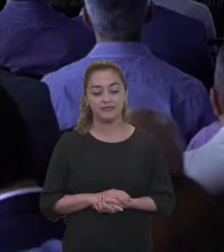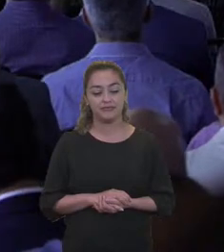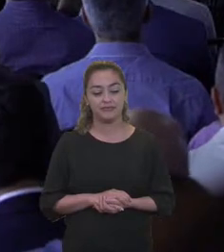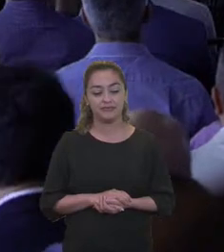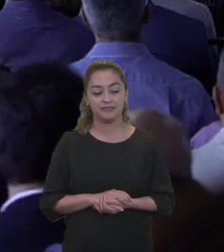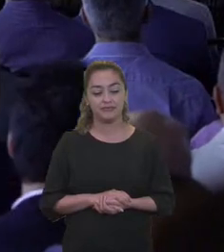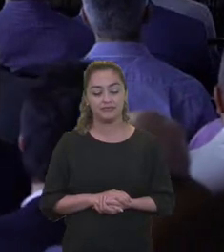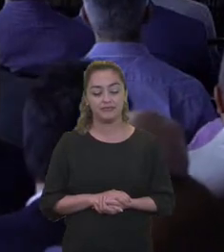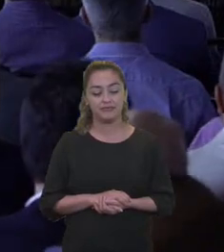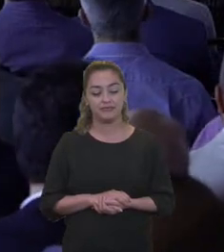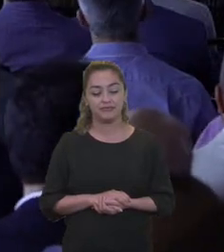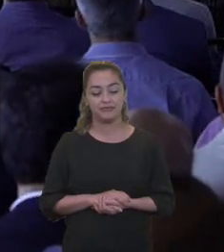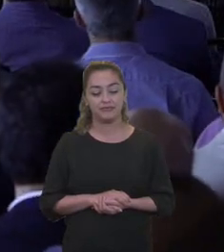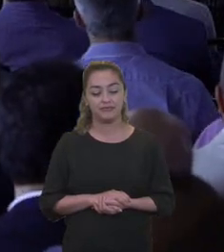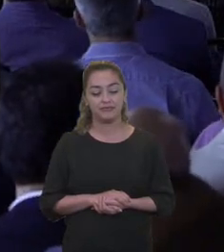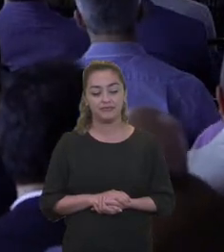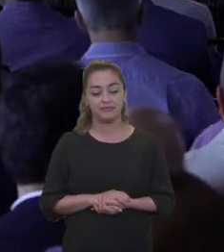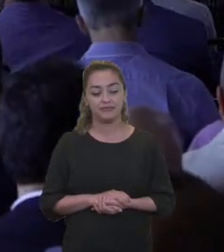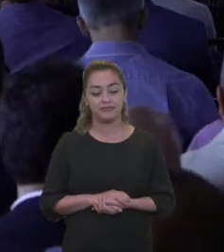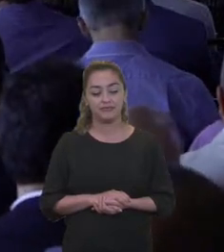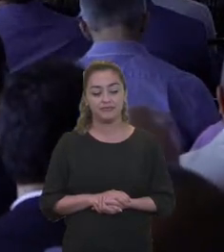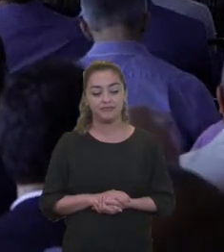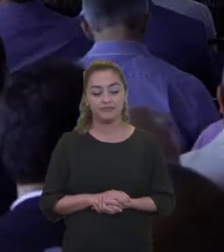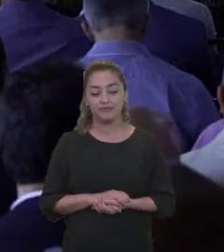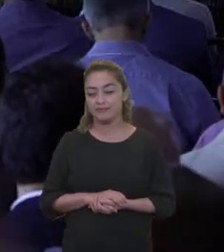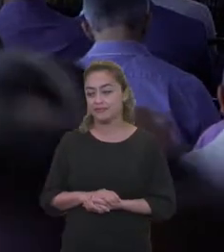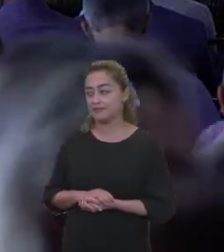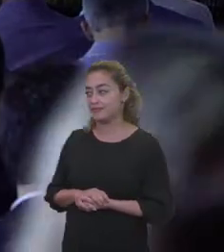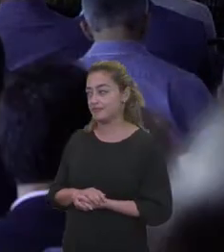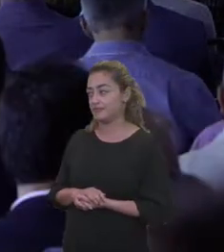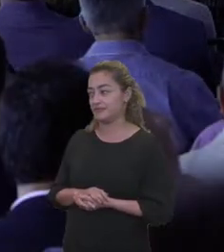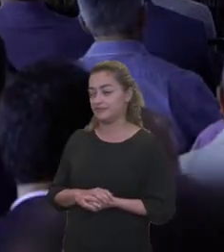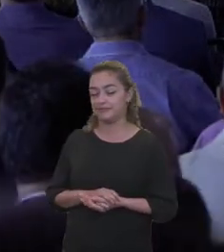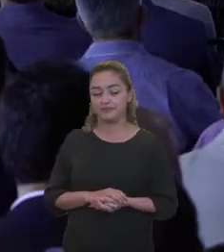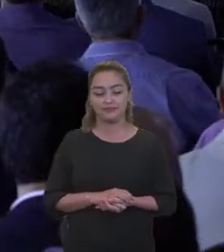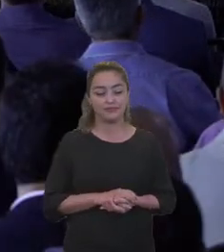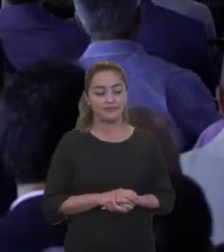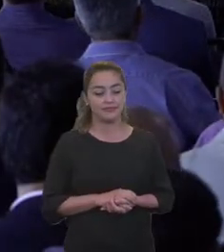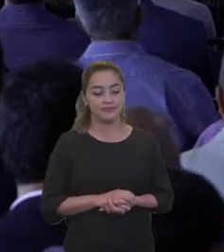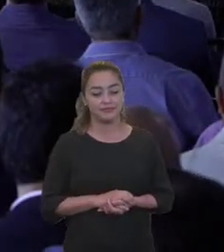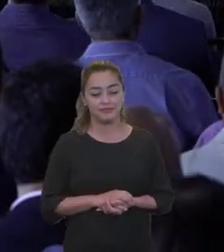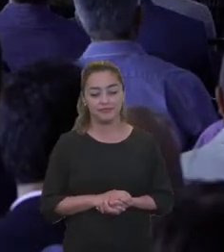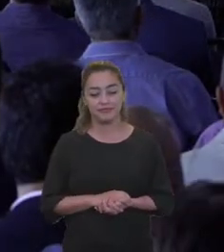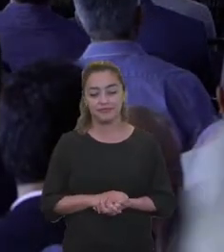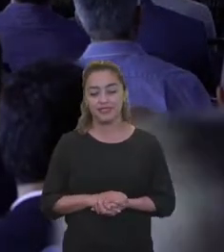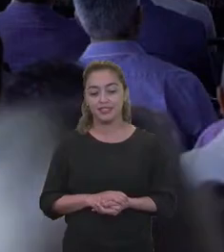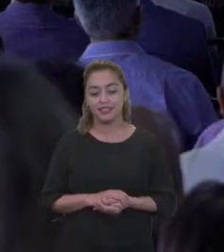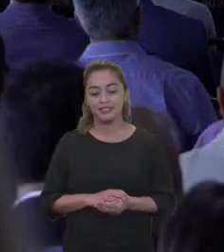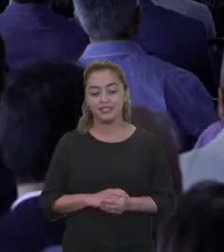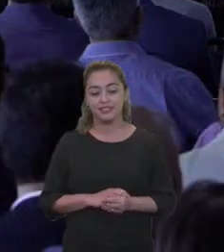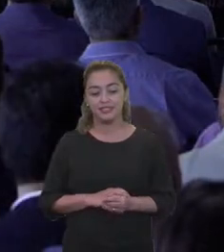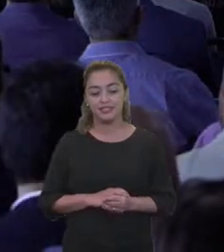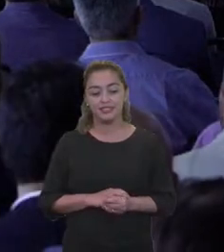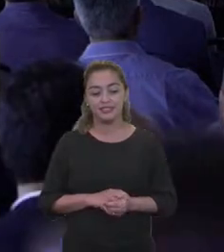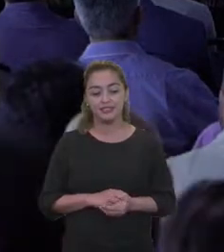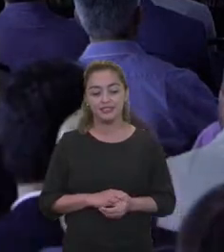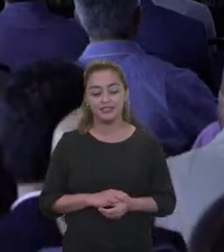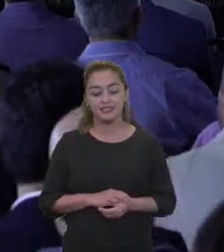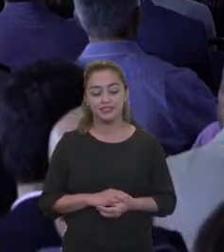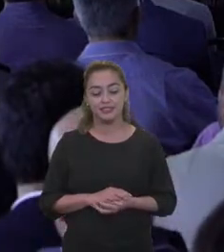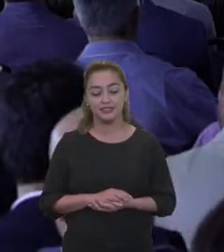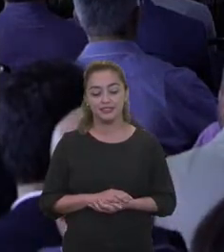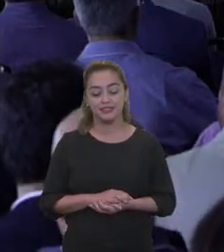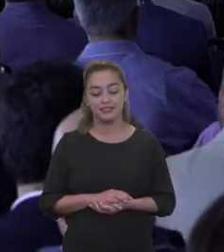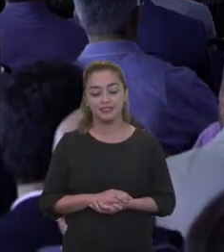that analyzes the racial wealth gap and the prominent voice in public discussion regarding